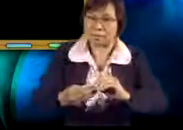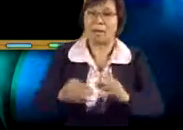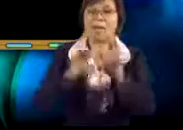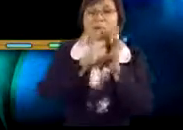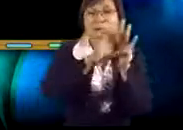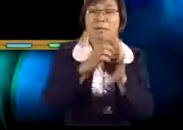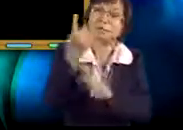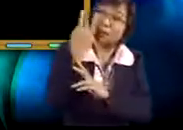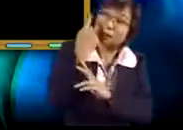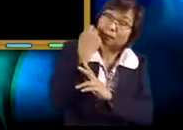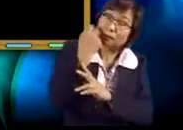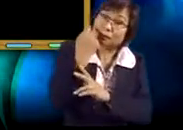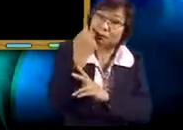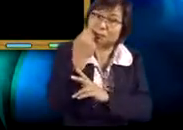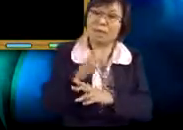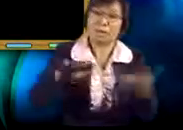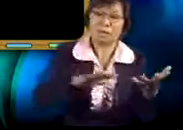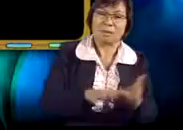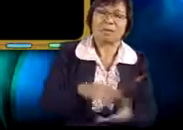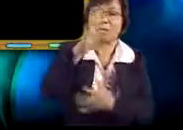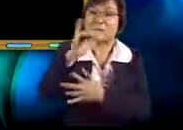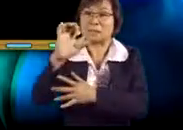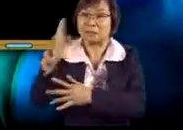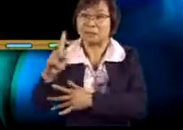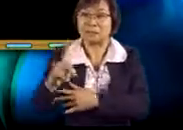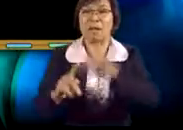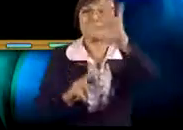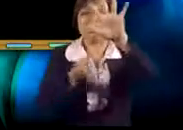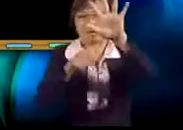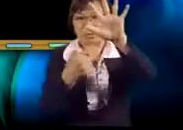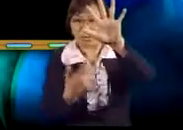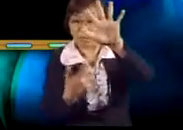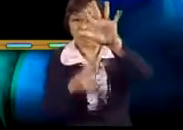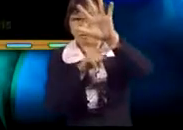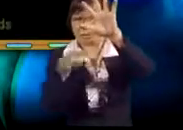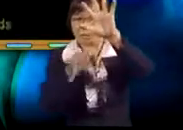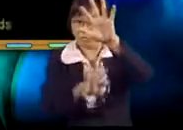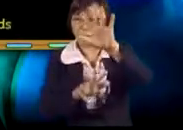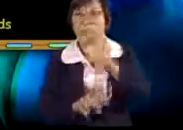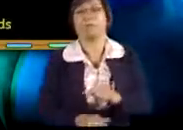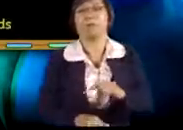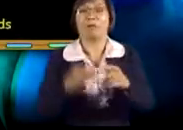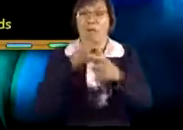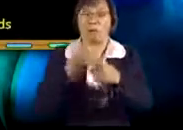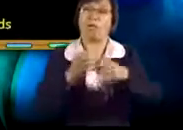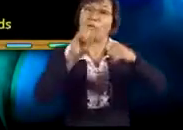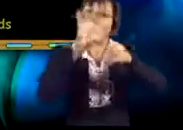In the example just now, Nick suggested 5 over 3, or